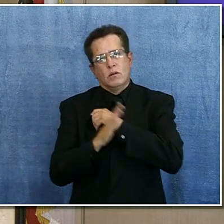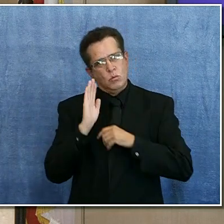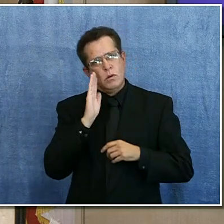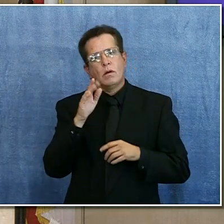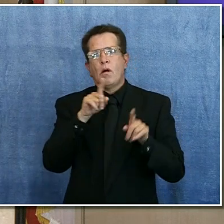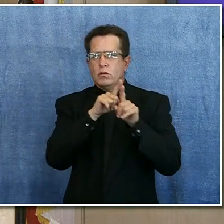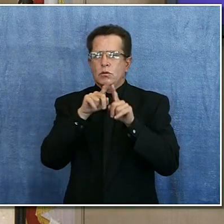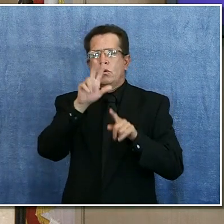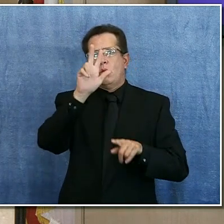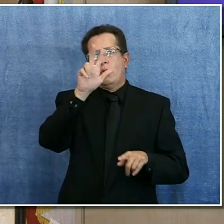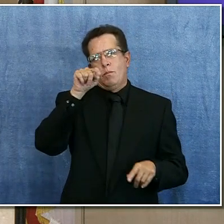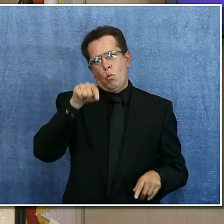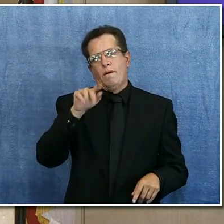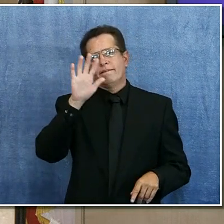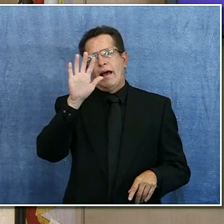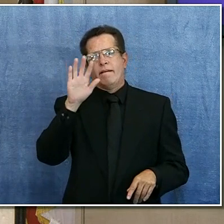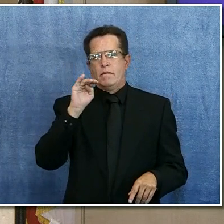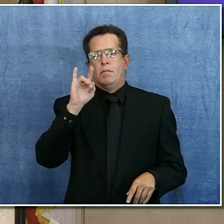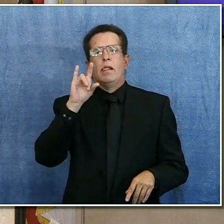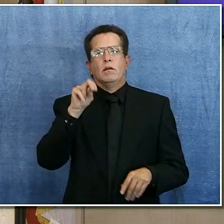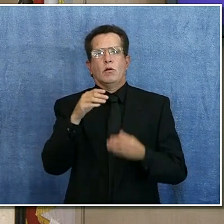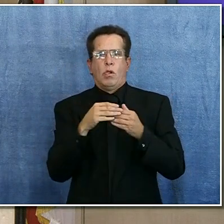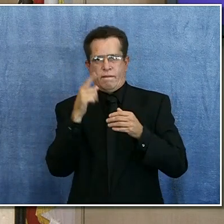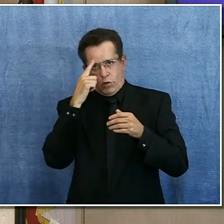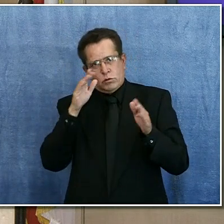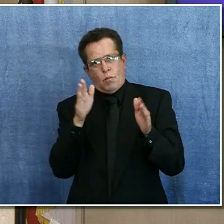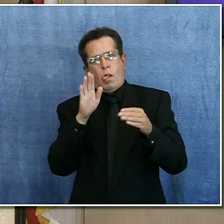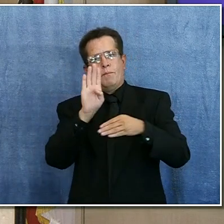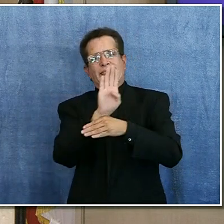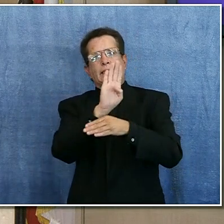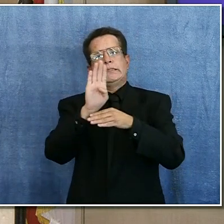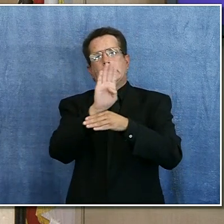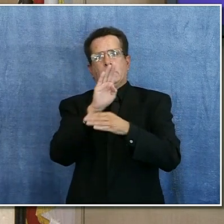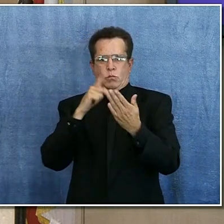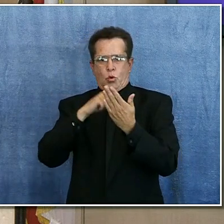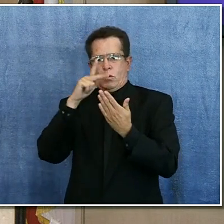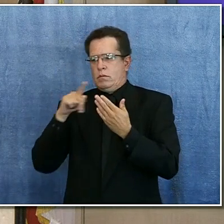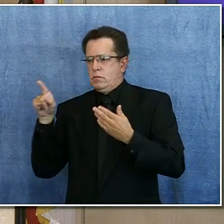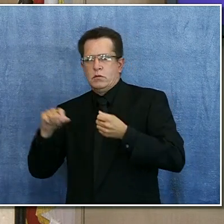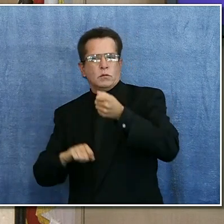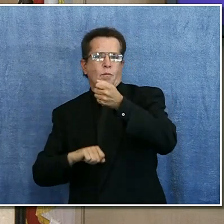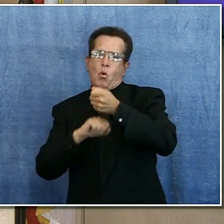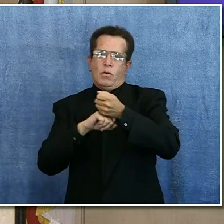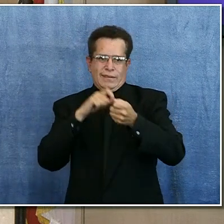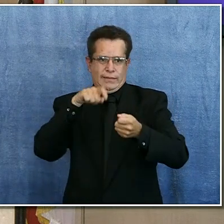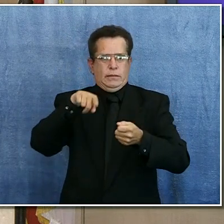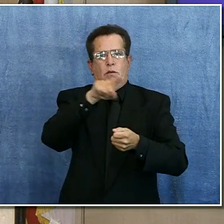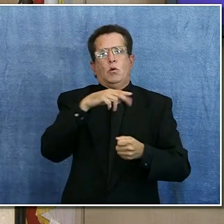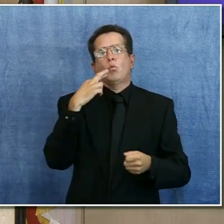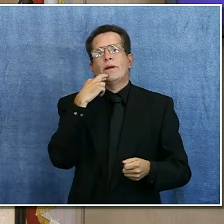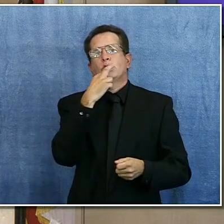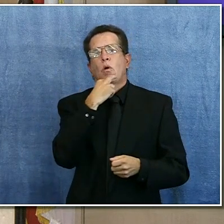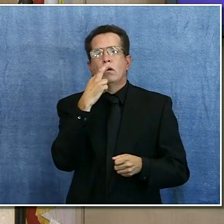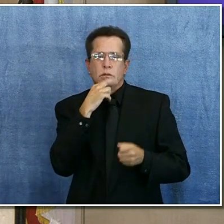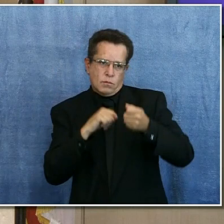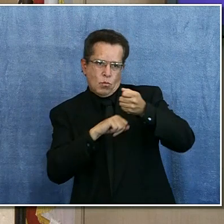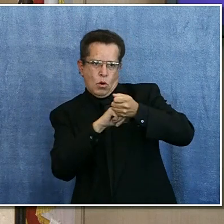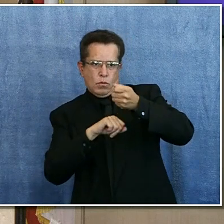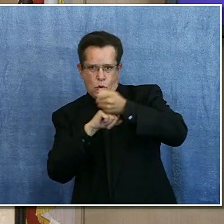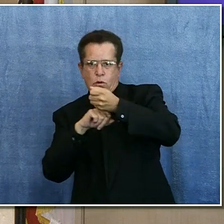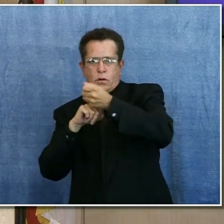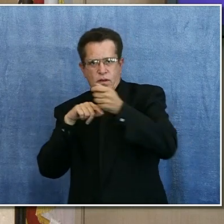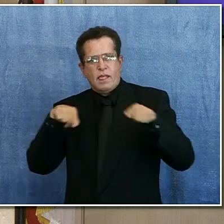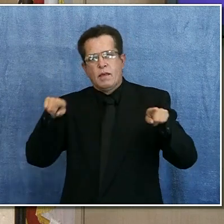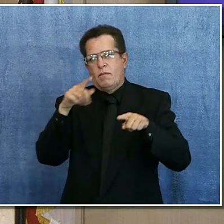another $3.5 million to bolster our small business stimulus program to support our restaurants. Each of the 5 county